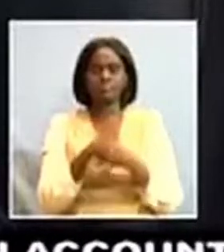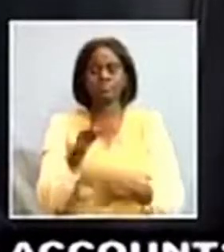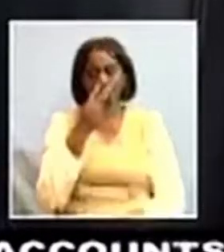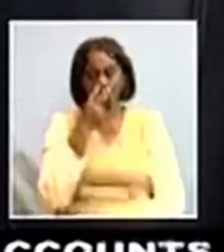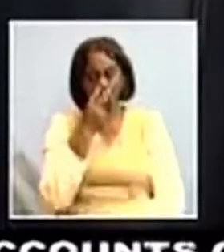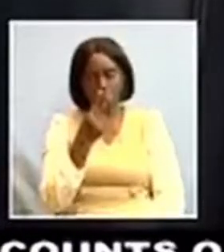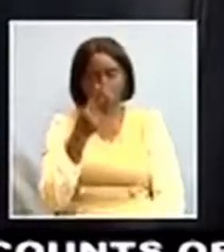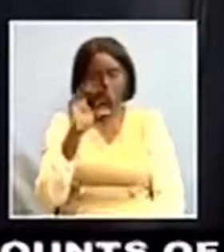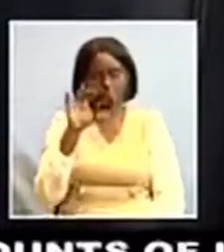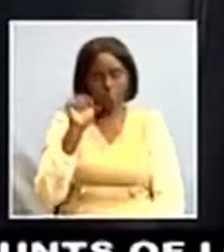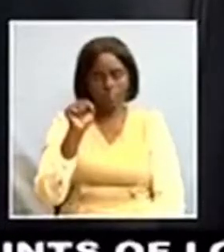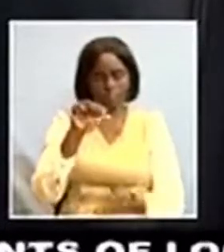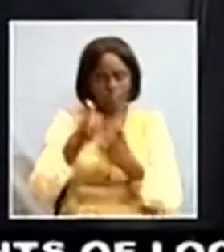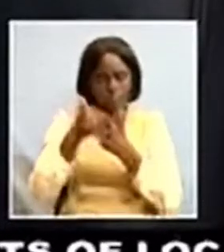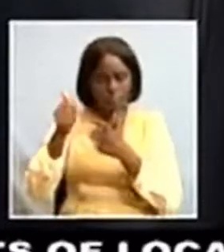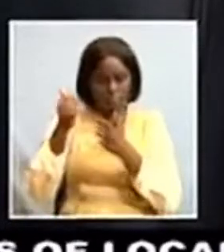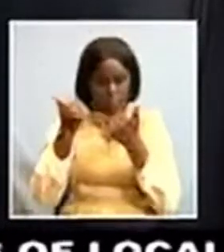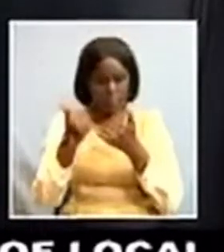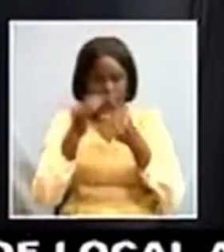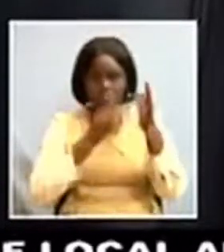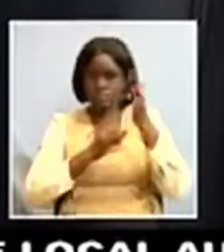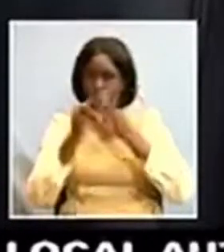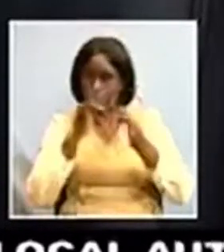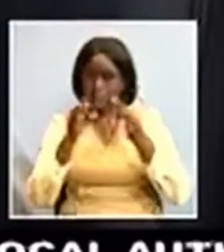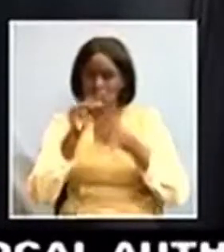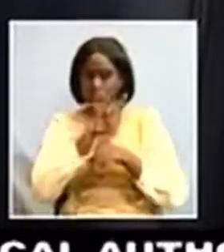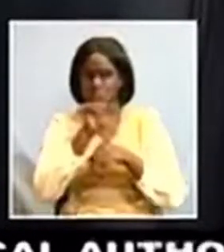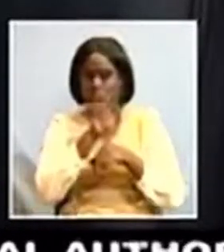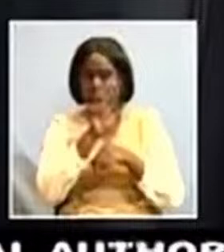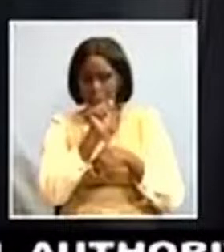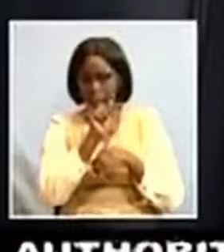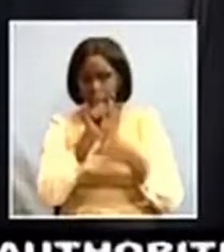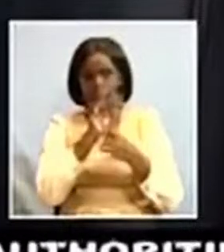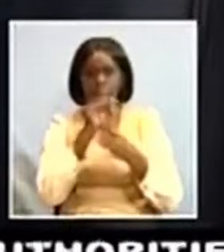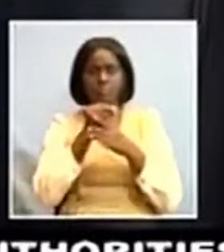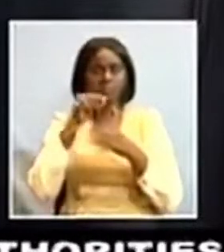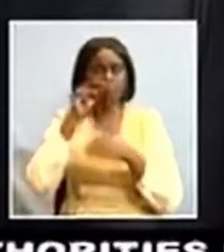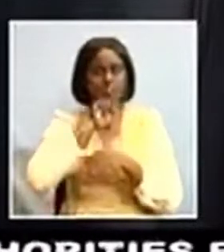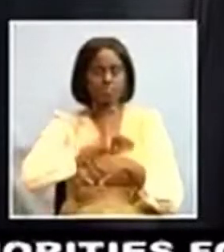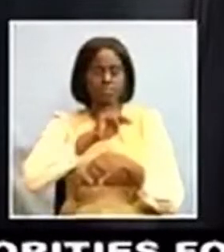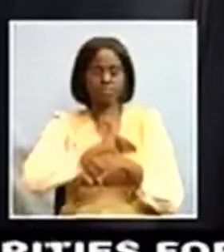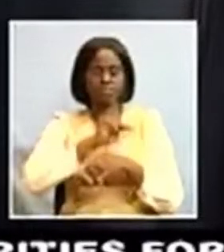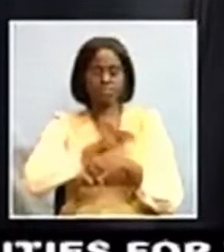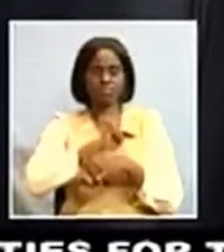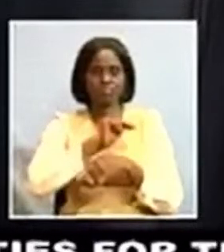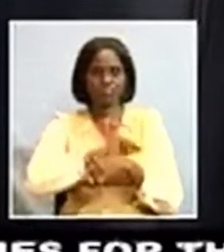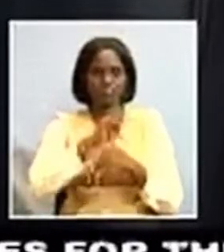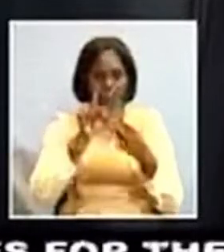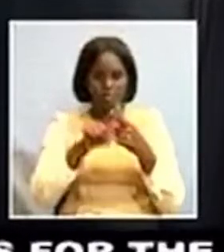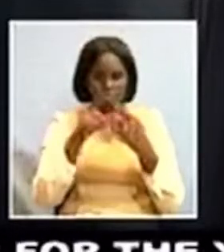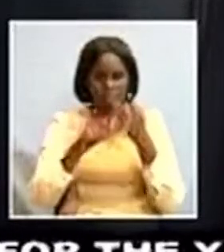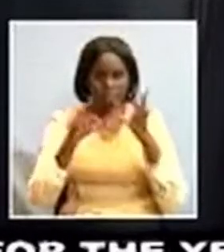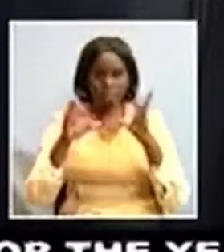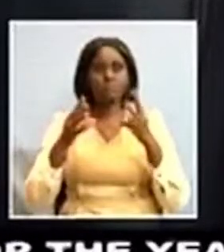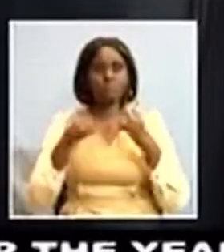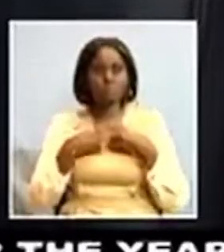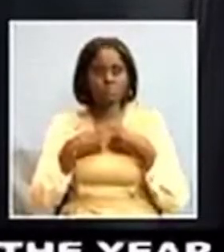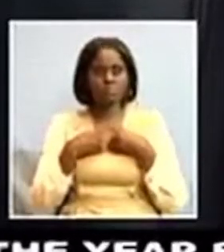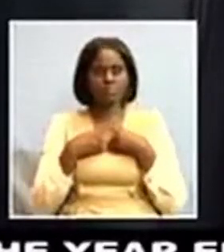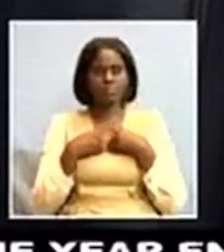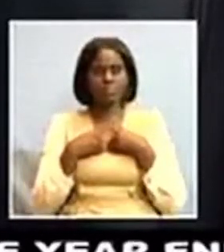to CS, how do you expect ZRA or NAPSA to acknowledge